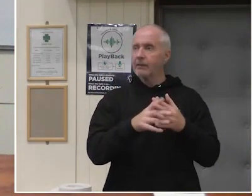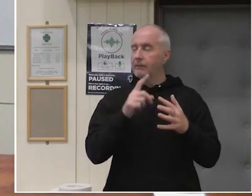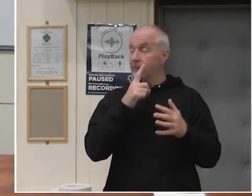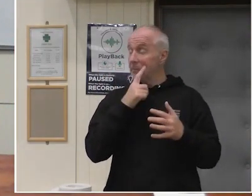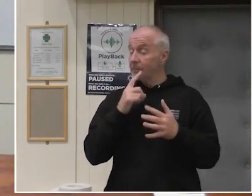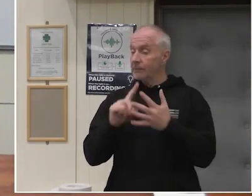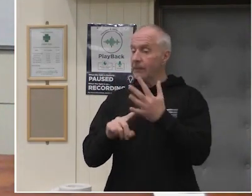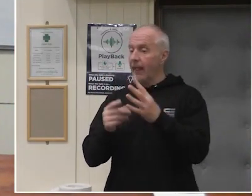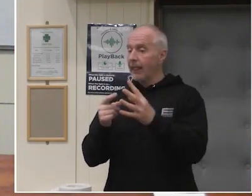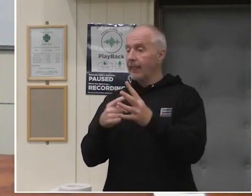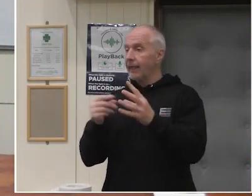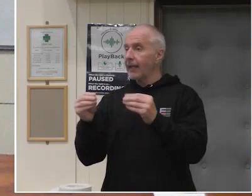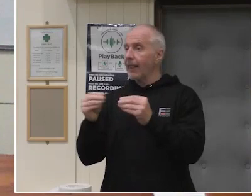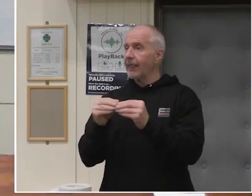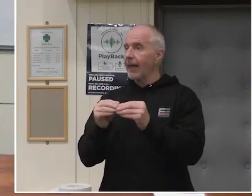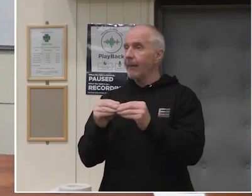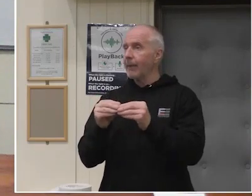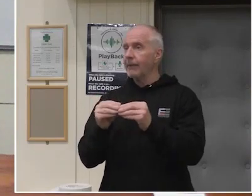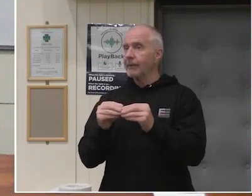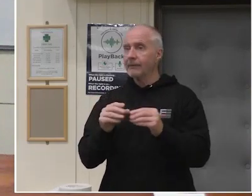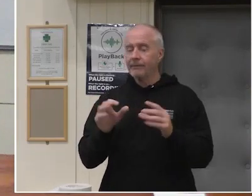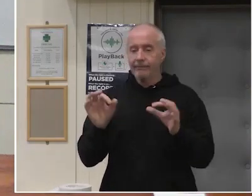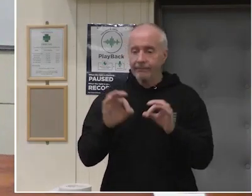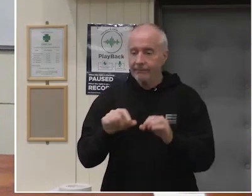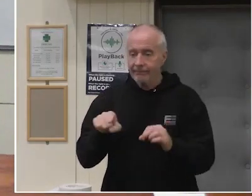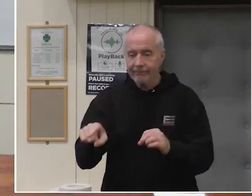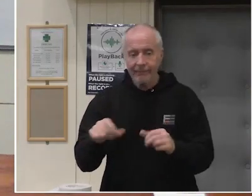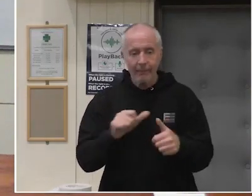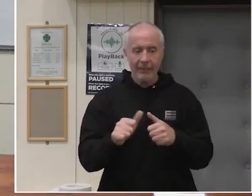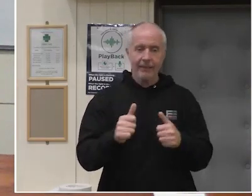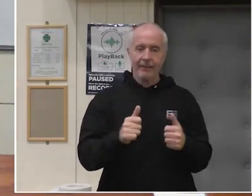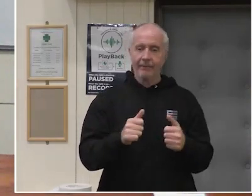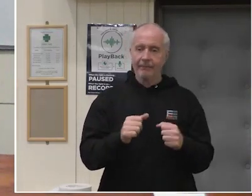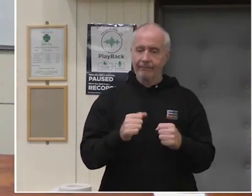go to. Just take it with you, it's far easier.